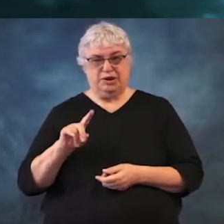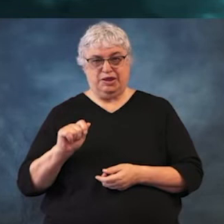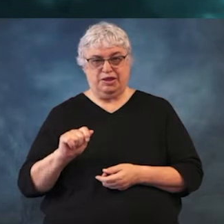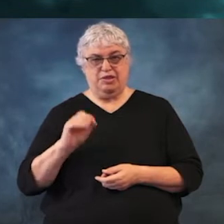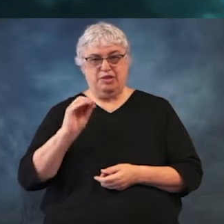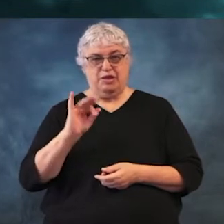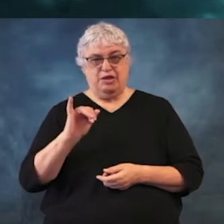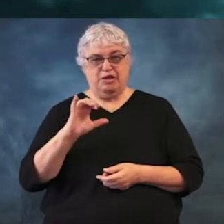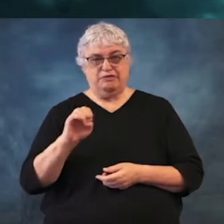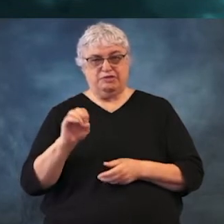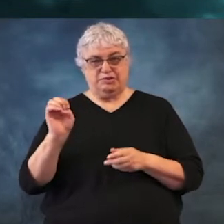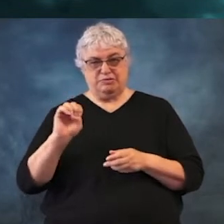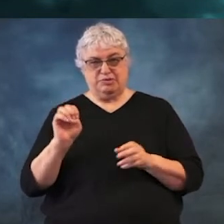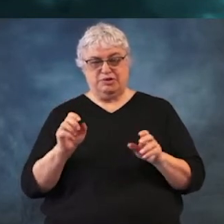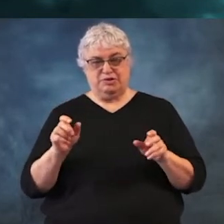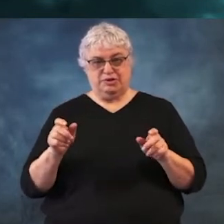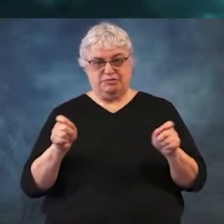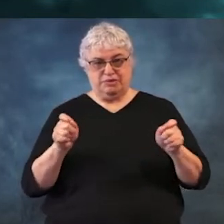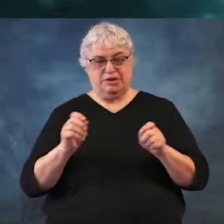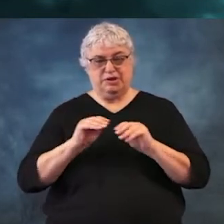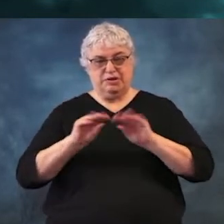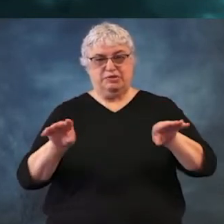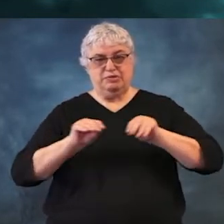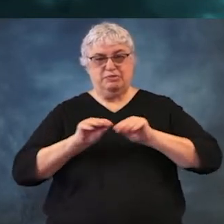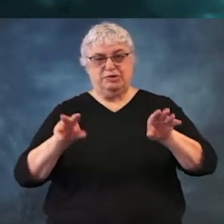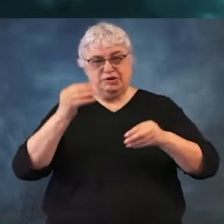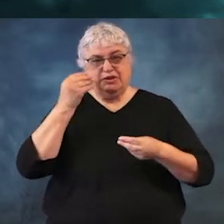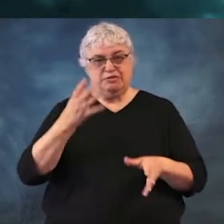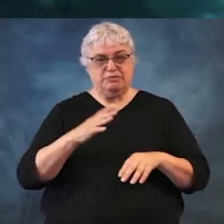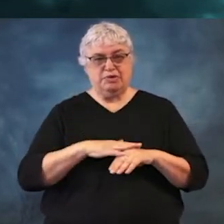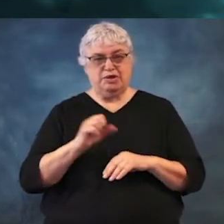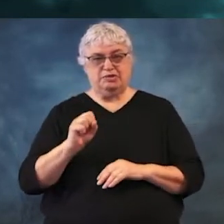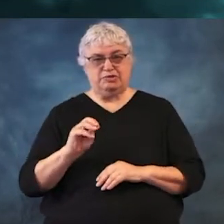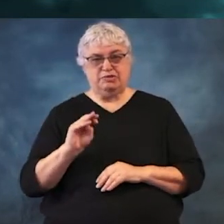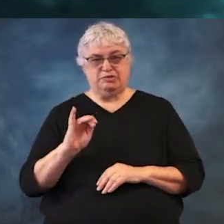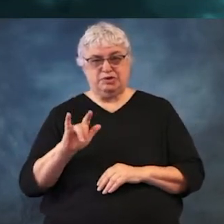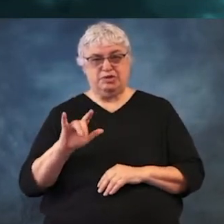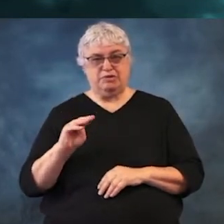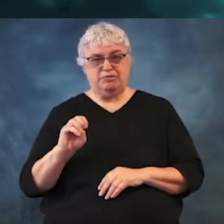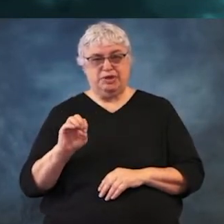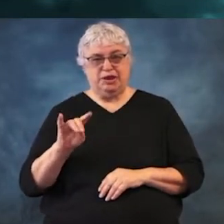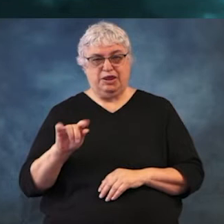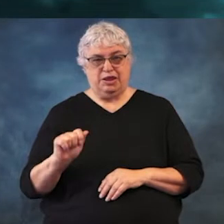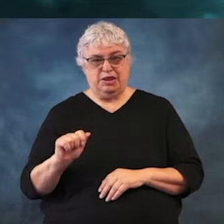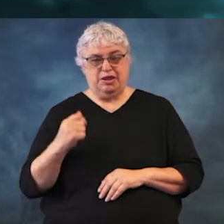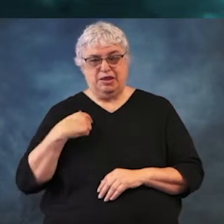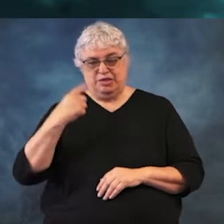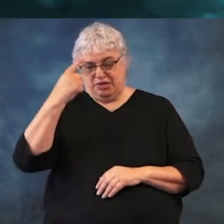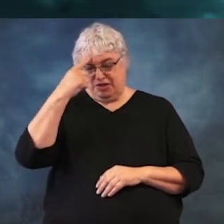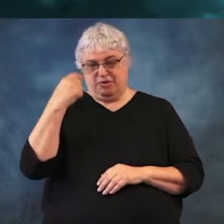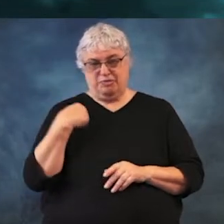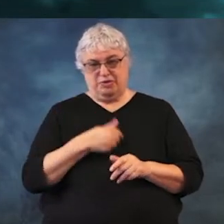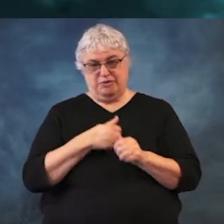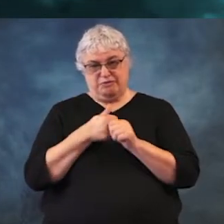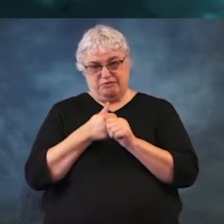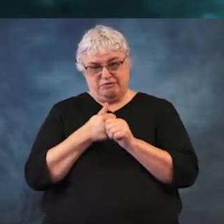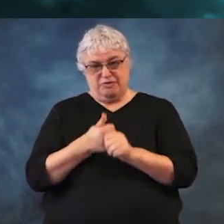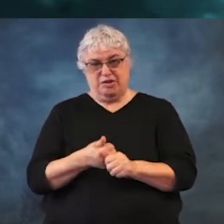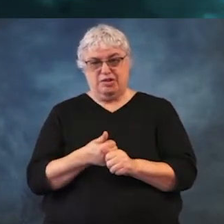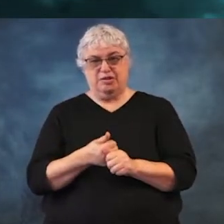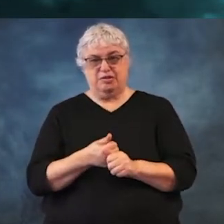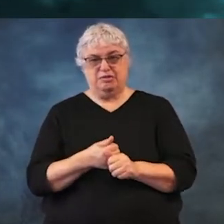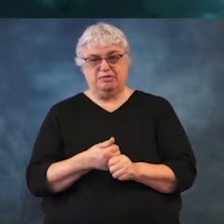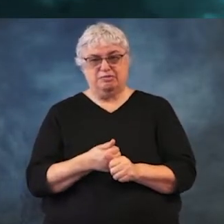of Emergency Management distributes a lot of information on social media. So I think making sure that we're following